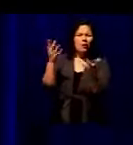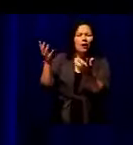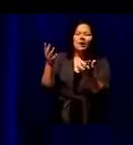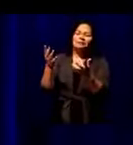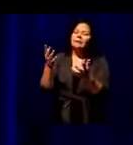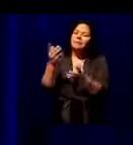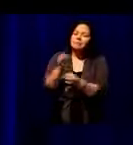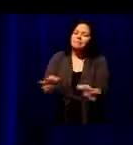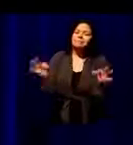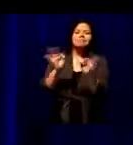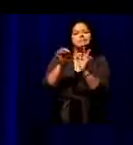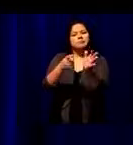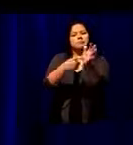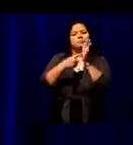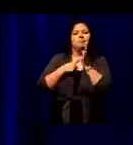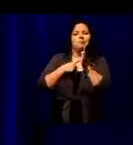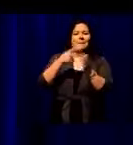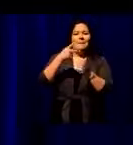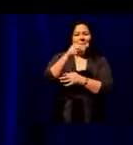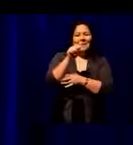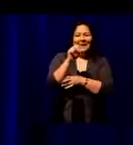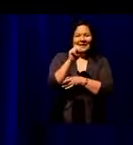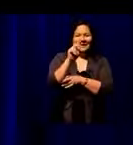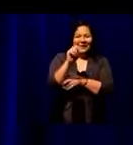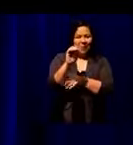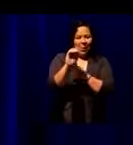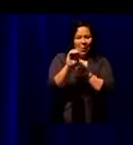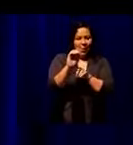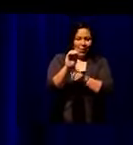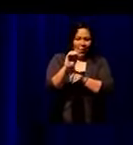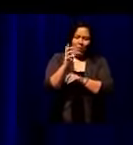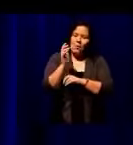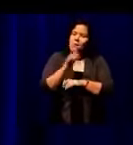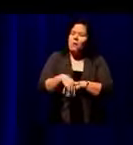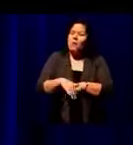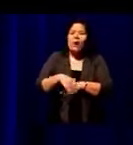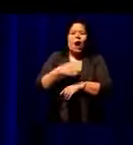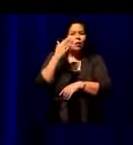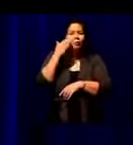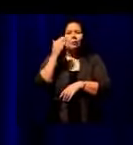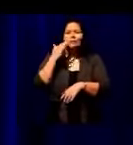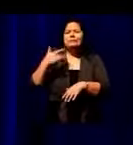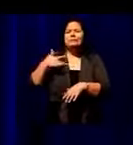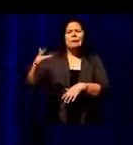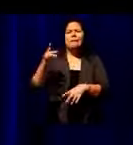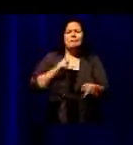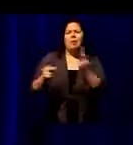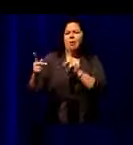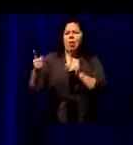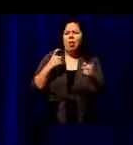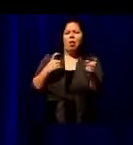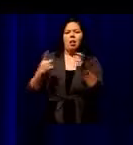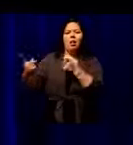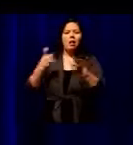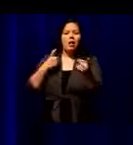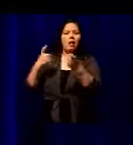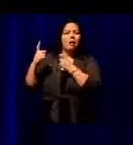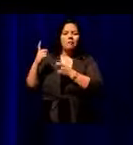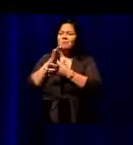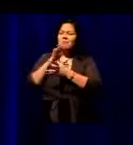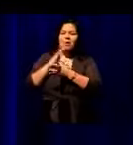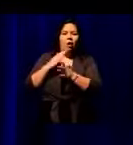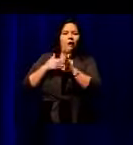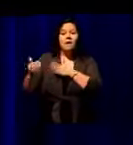without the Panto? I know the number one question that I have been getting